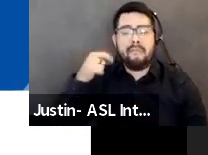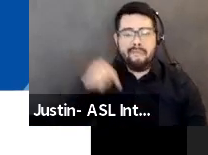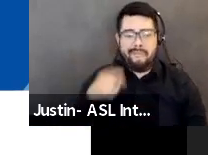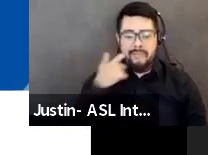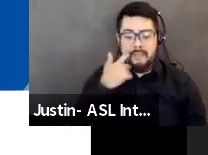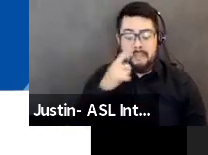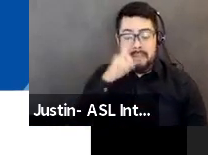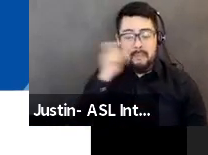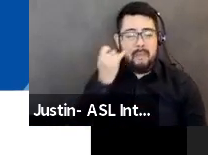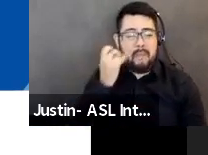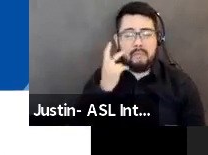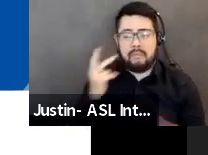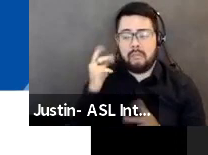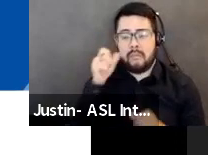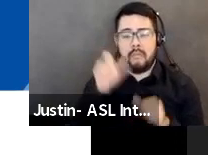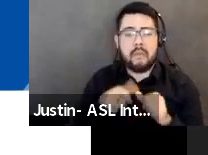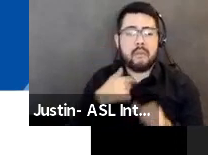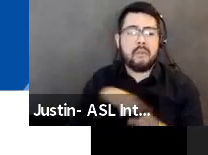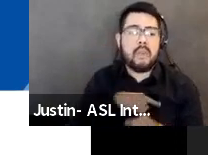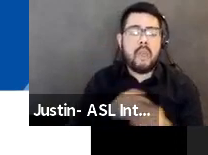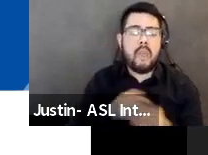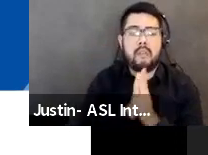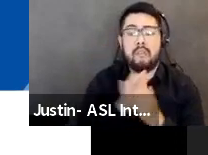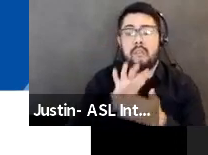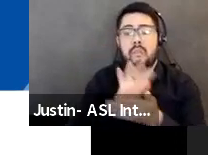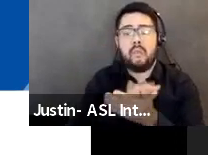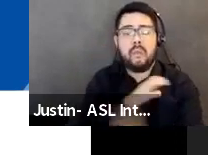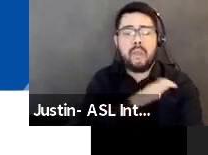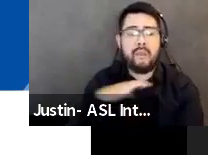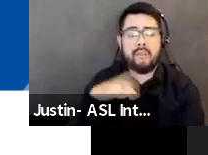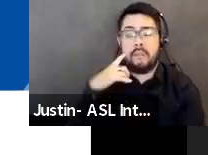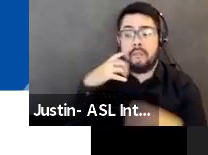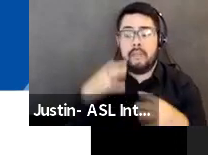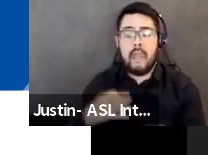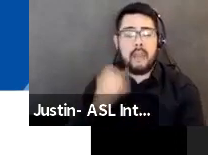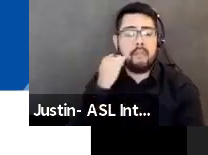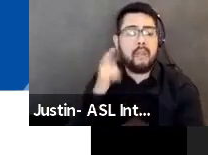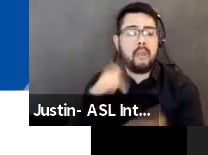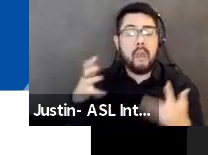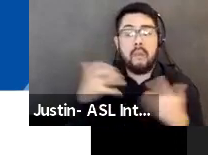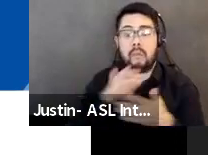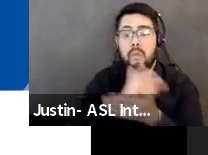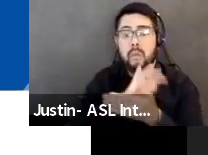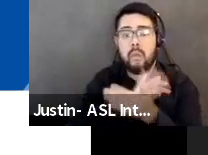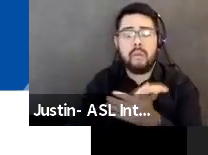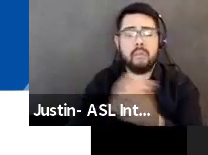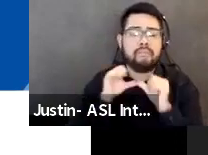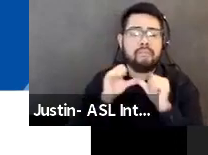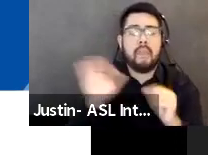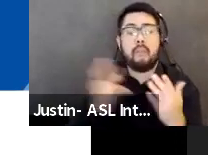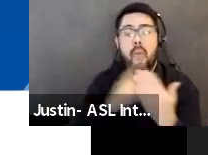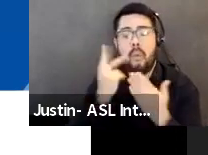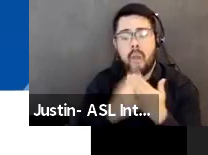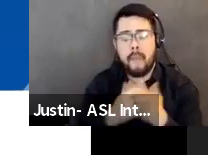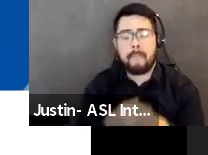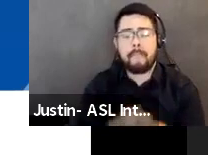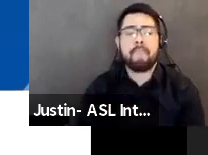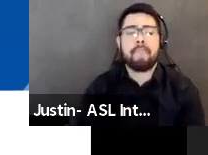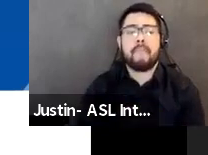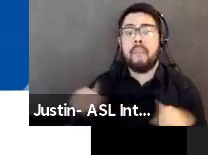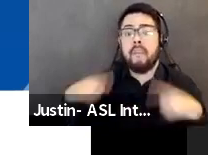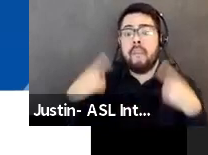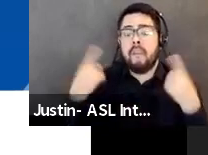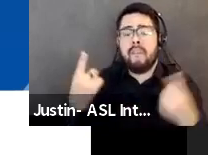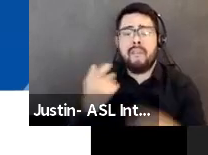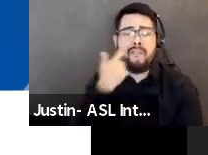you recall we asked local school councils that had the program to make the decision on whether they wanted their school to maintain the program over the